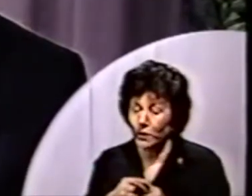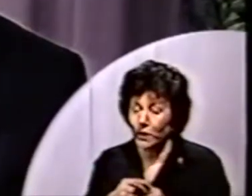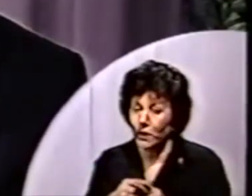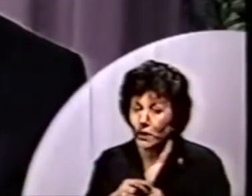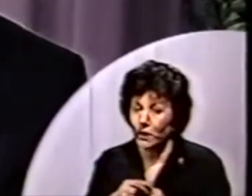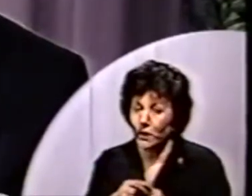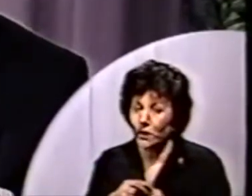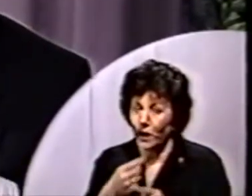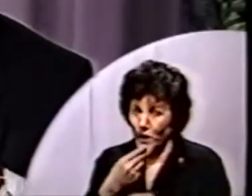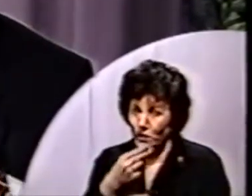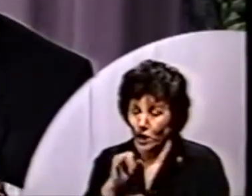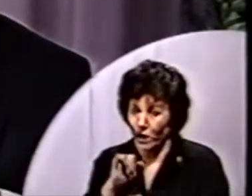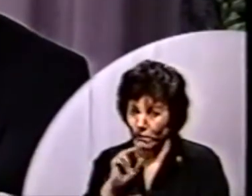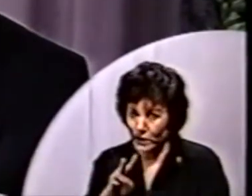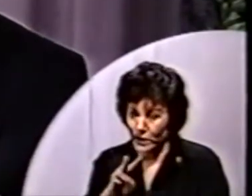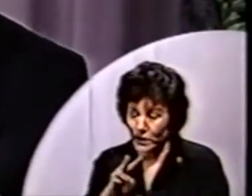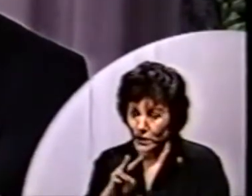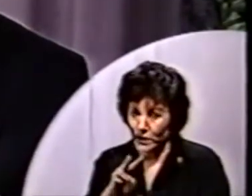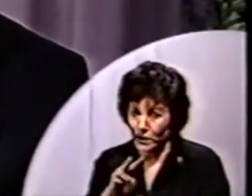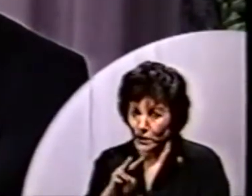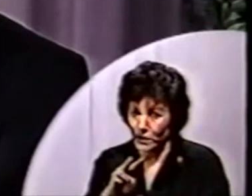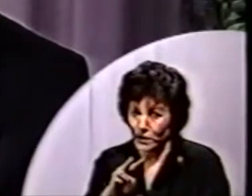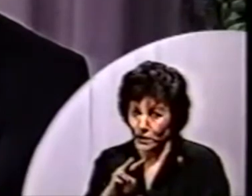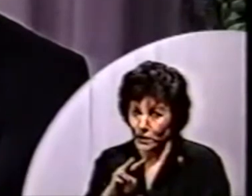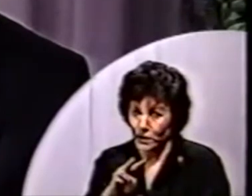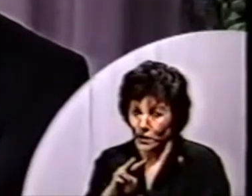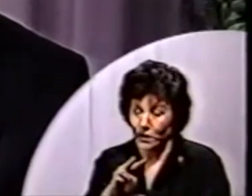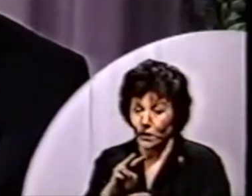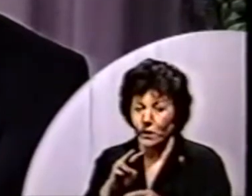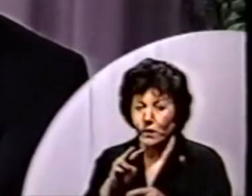HIV, the Denver cohort